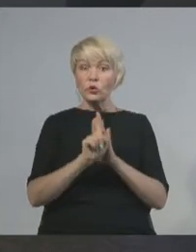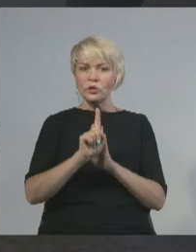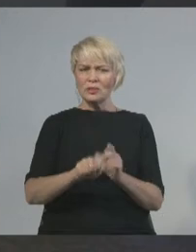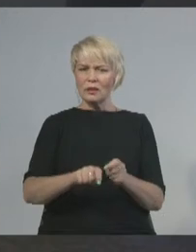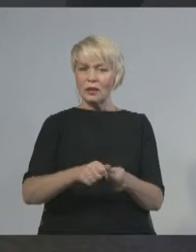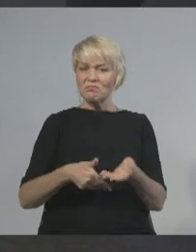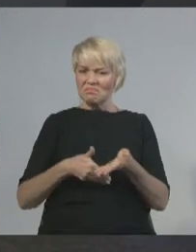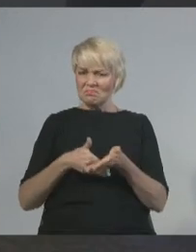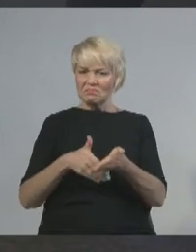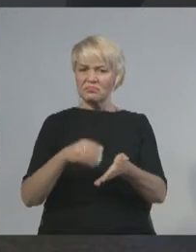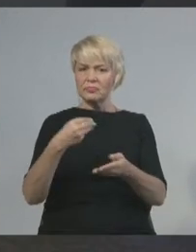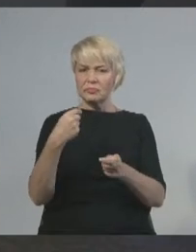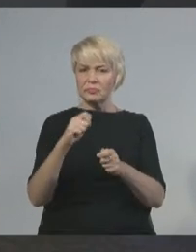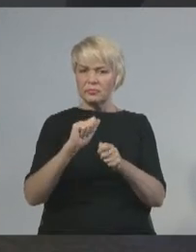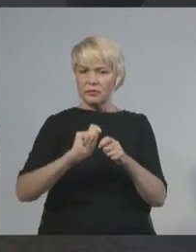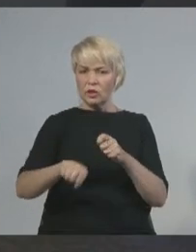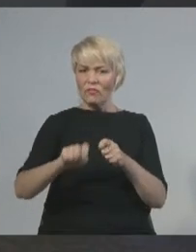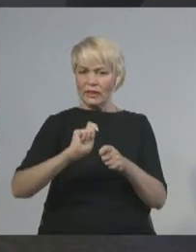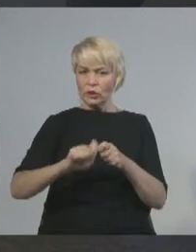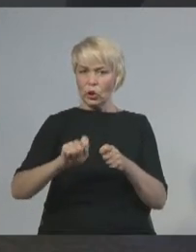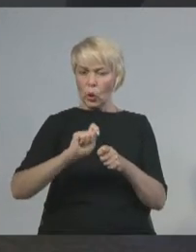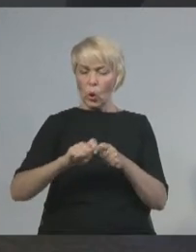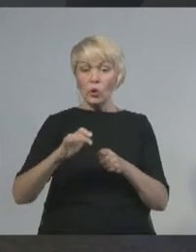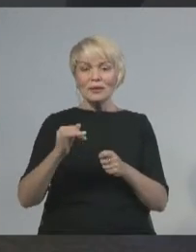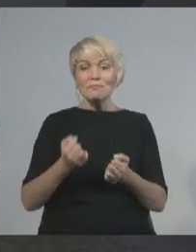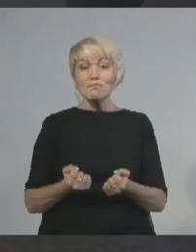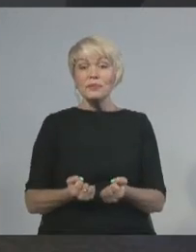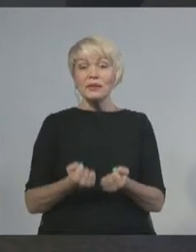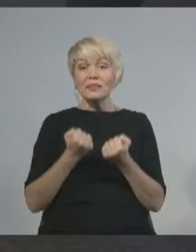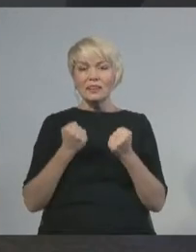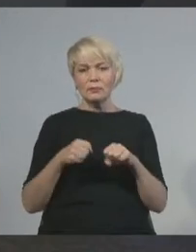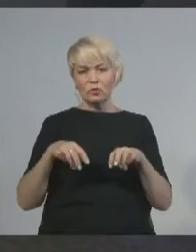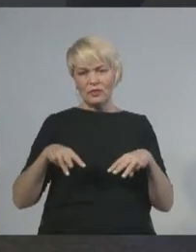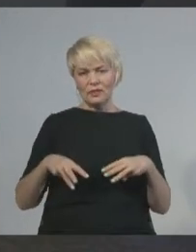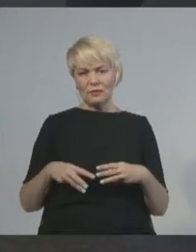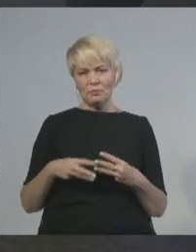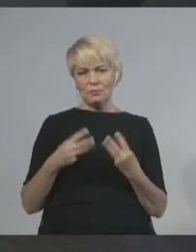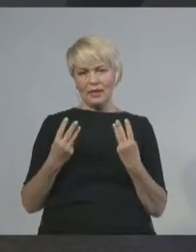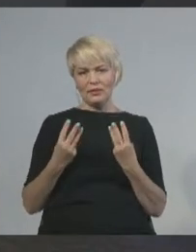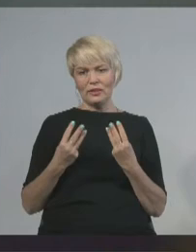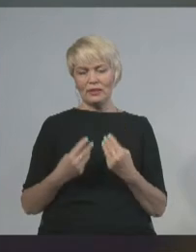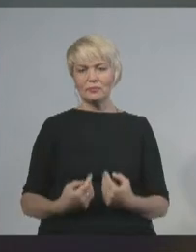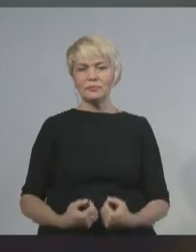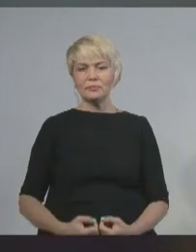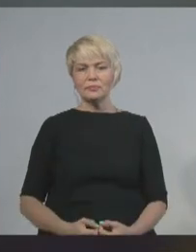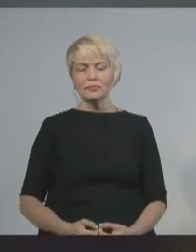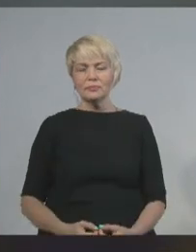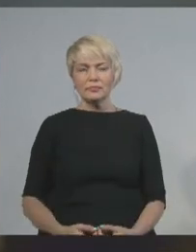and started giving them money and support the media they are reading